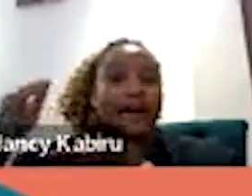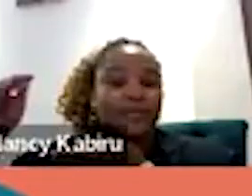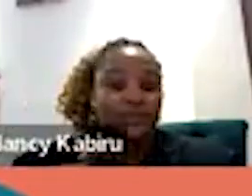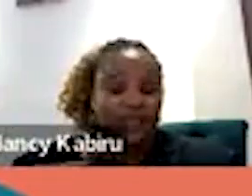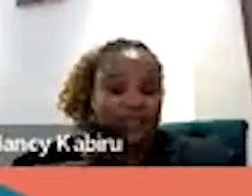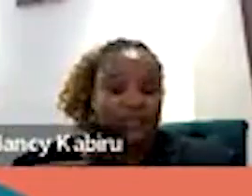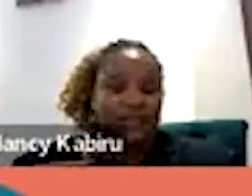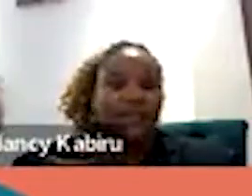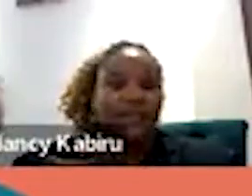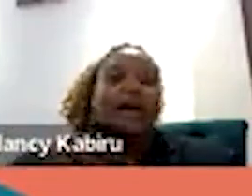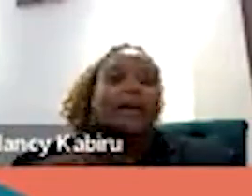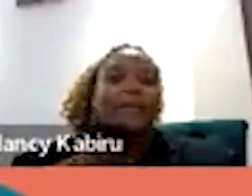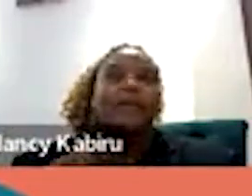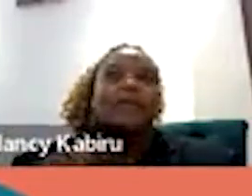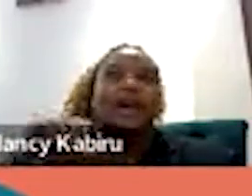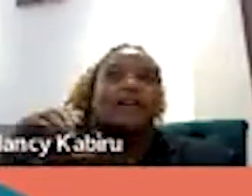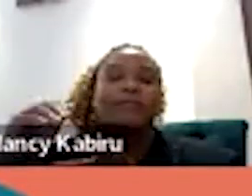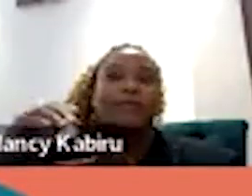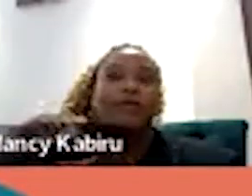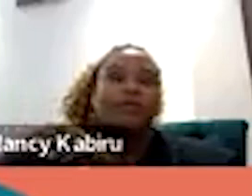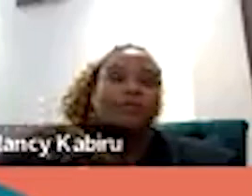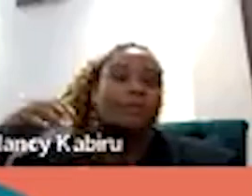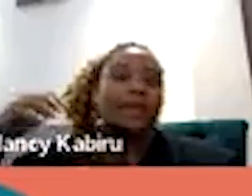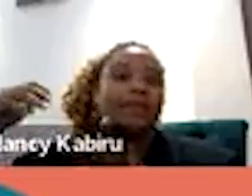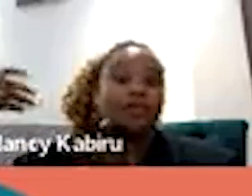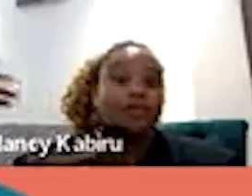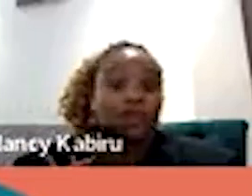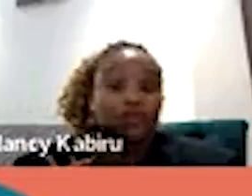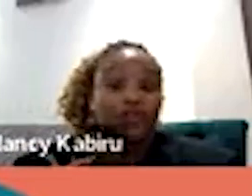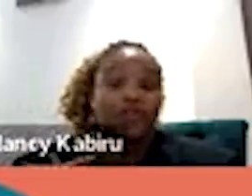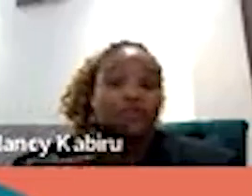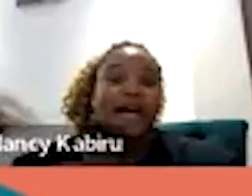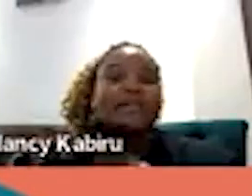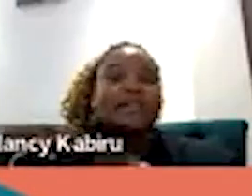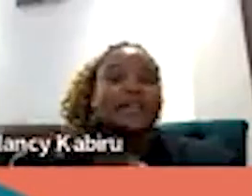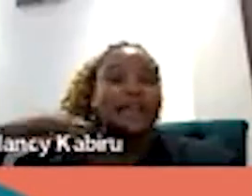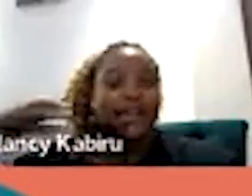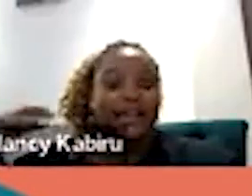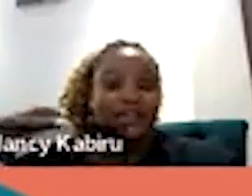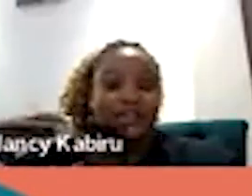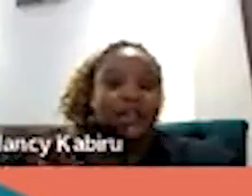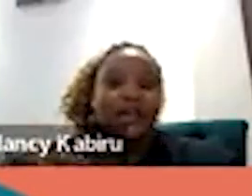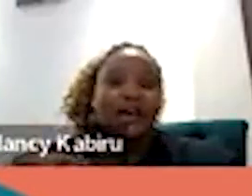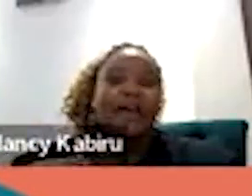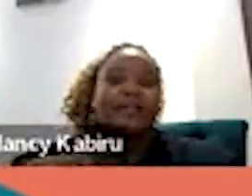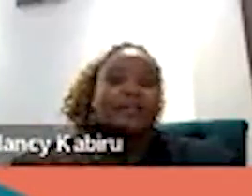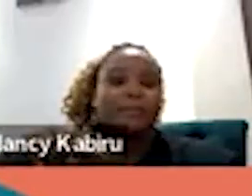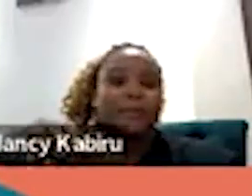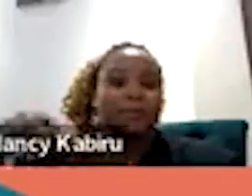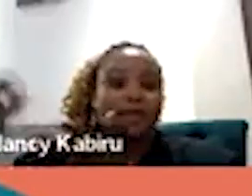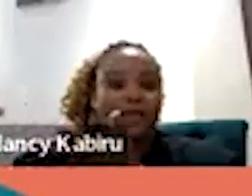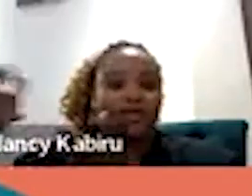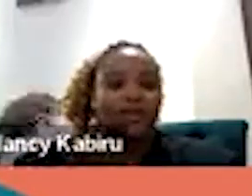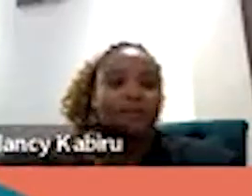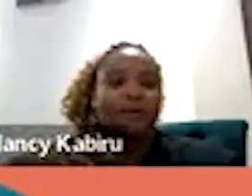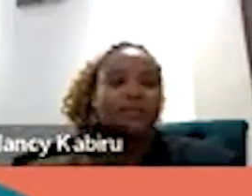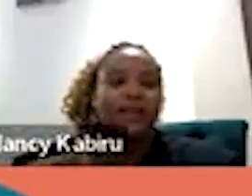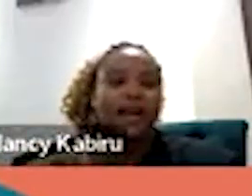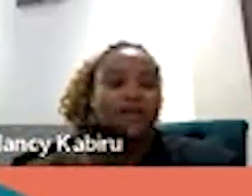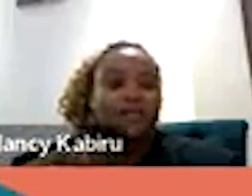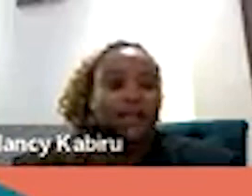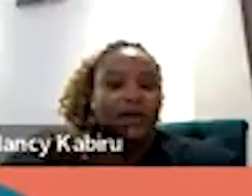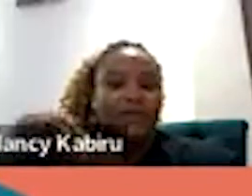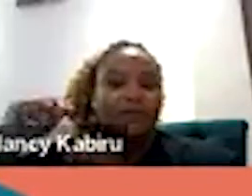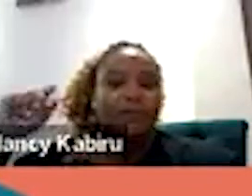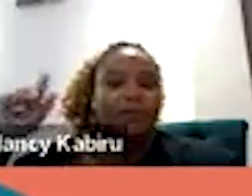to long-term stress. And we have people who maybe have looked for jobs outside the country, and maybe let's talk